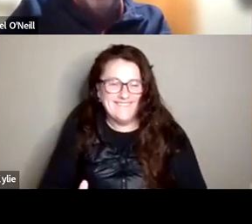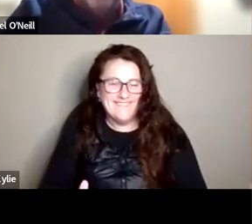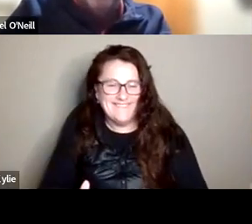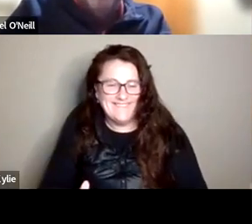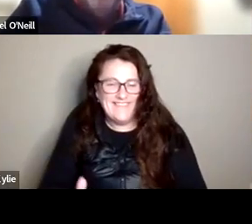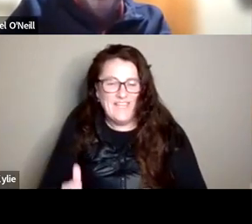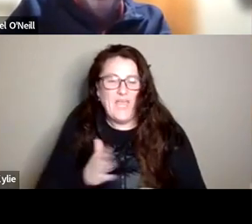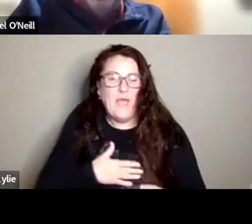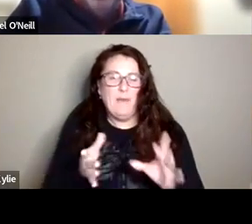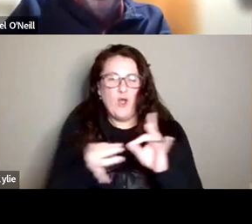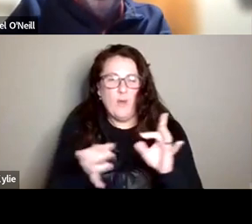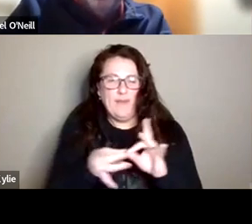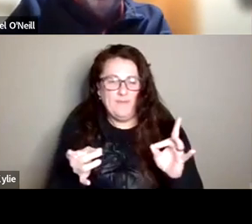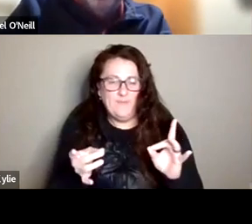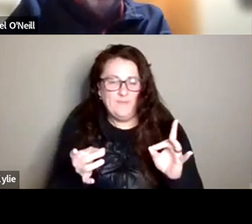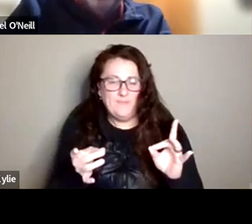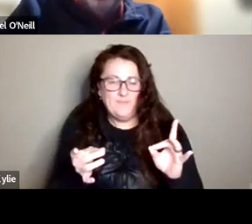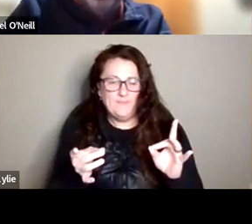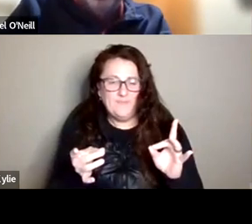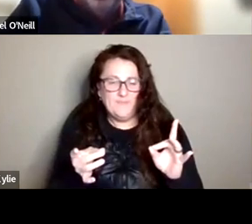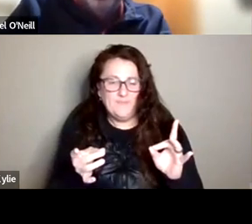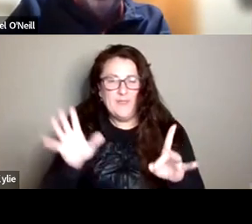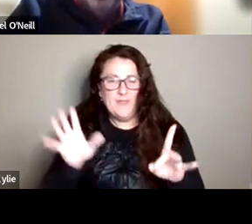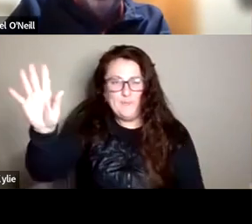My comment is, here's Cleo.